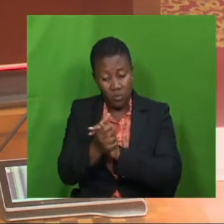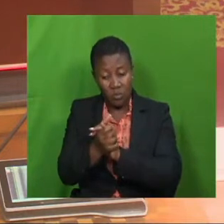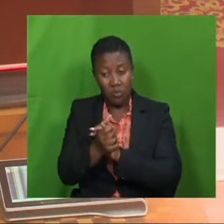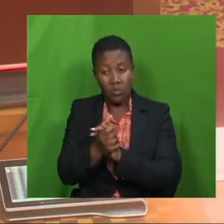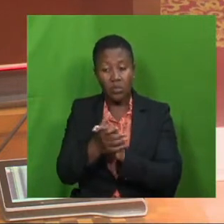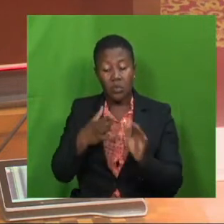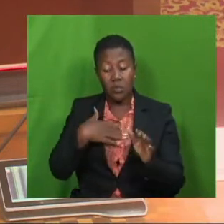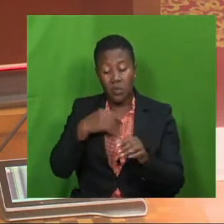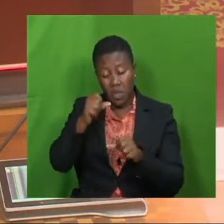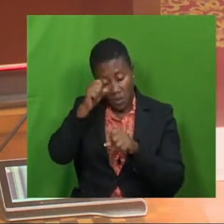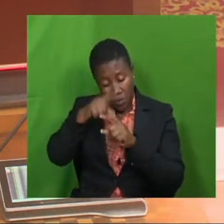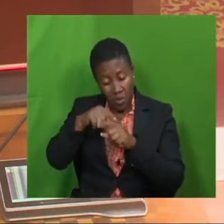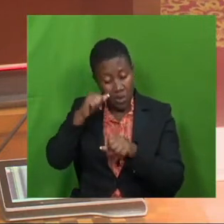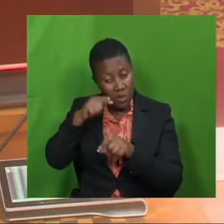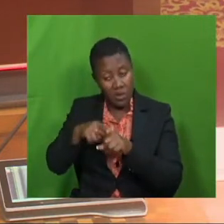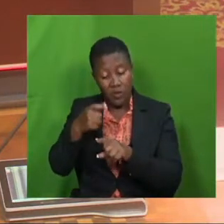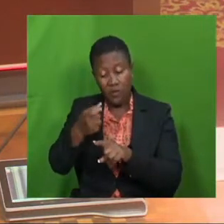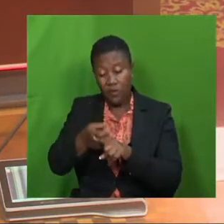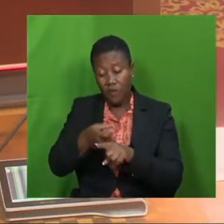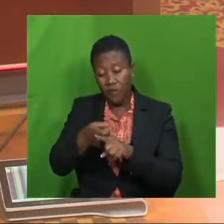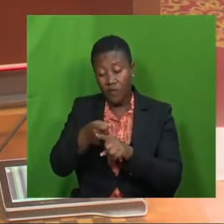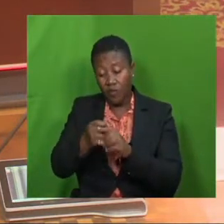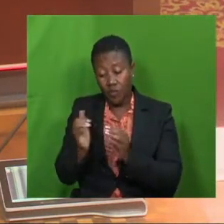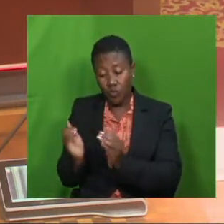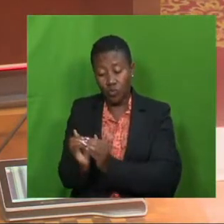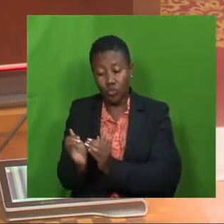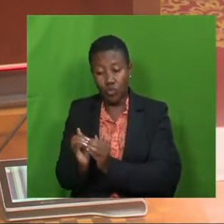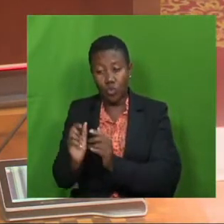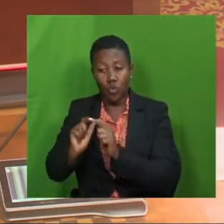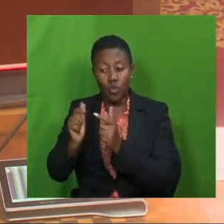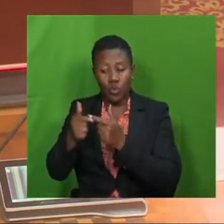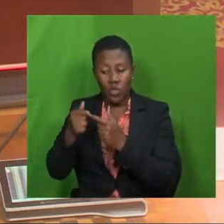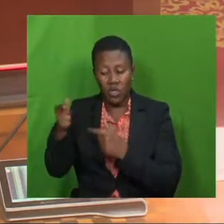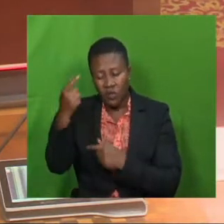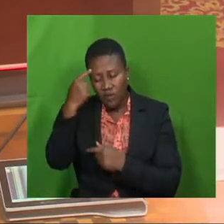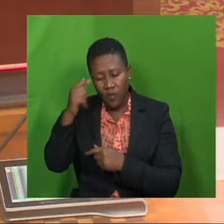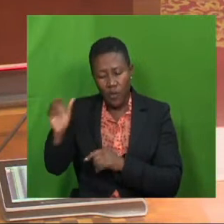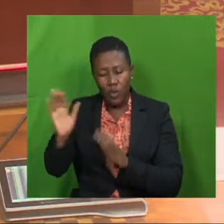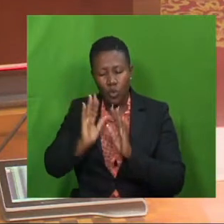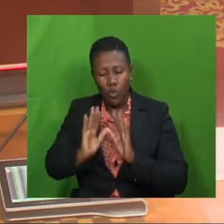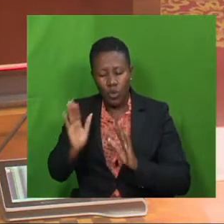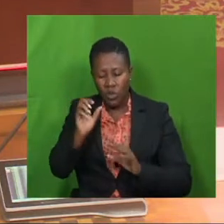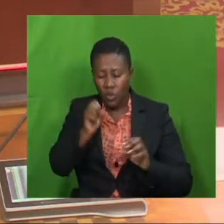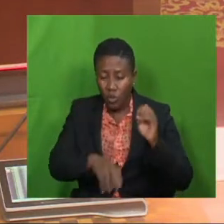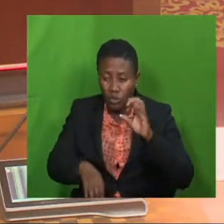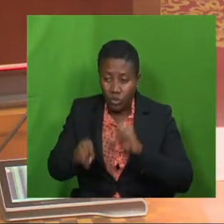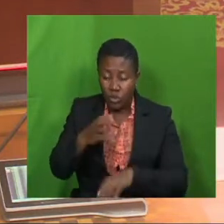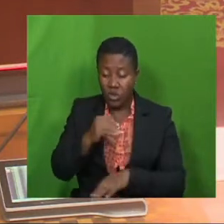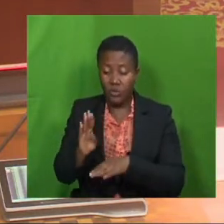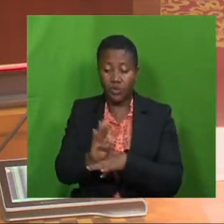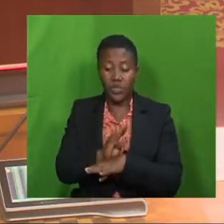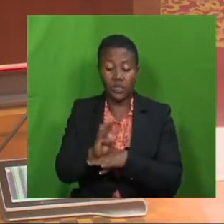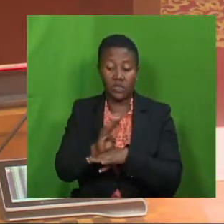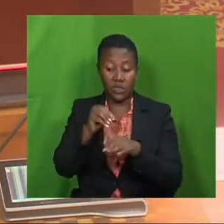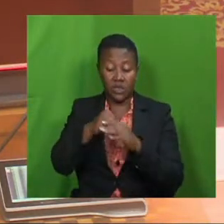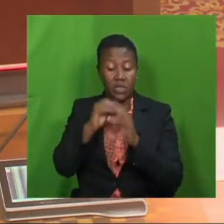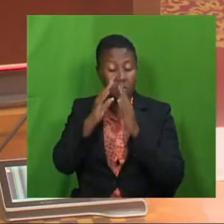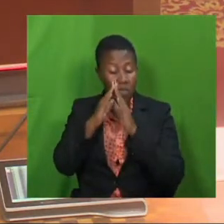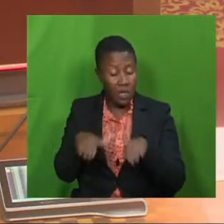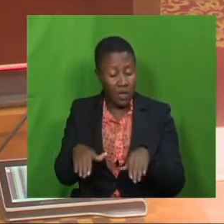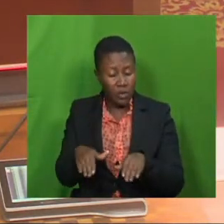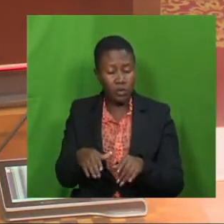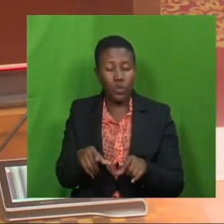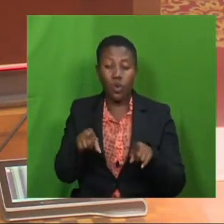the Minority Caucus largely for their cooperation and contributions to the business of the House.